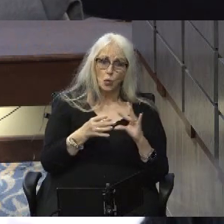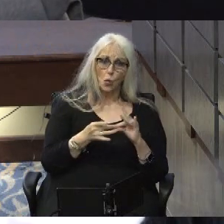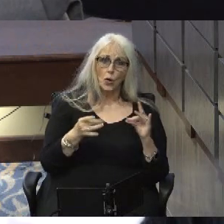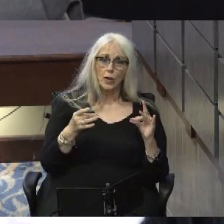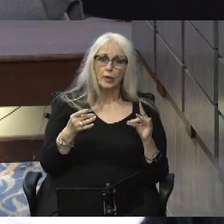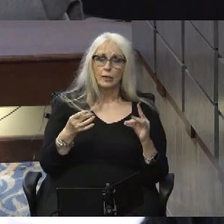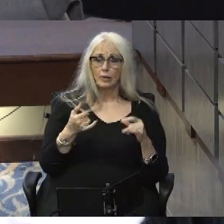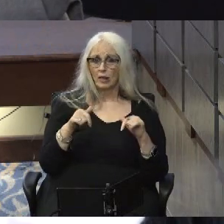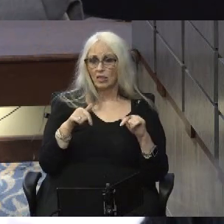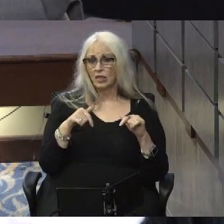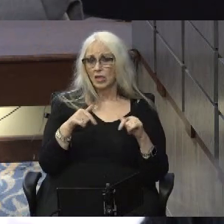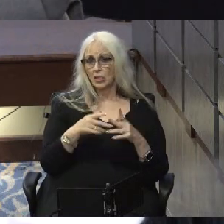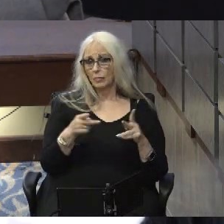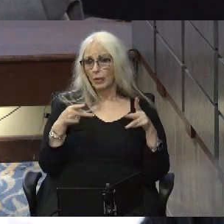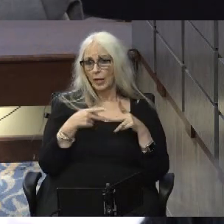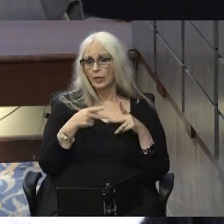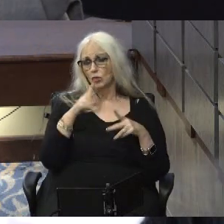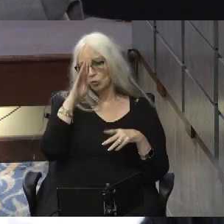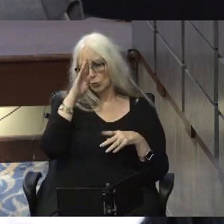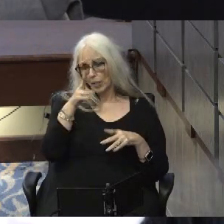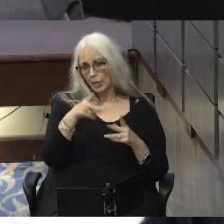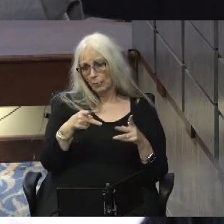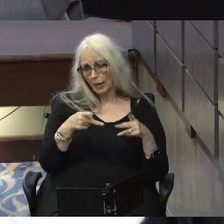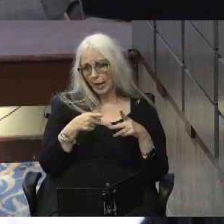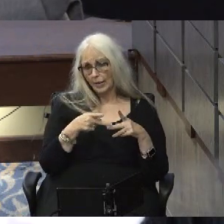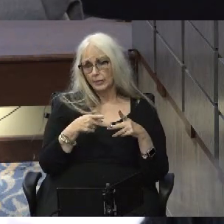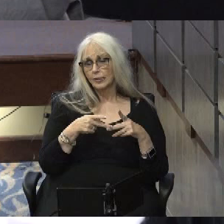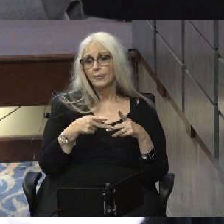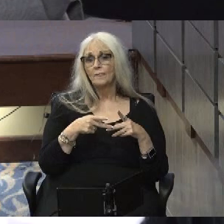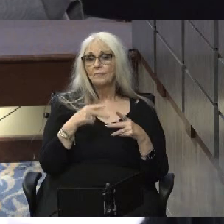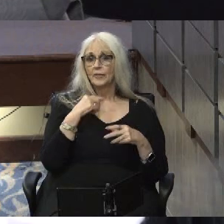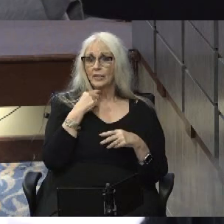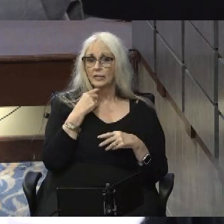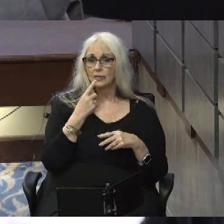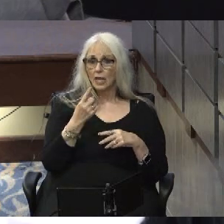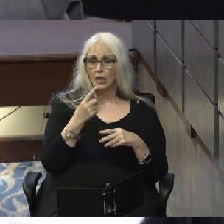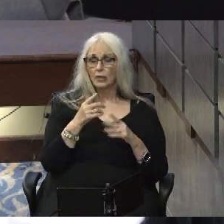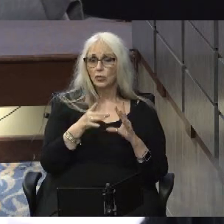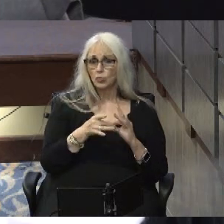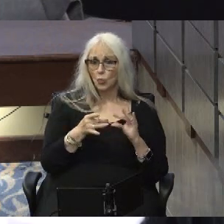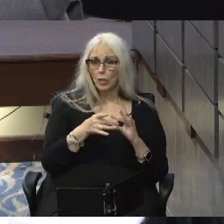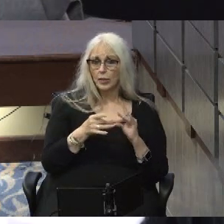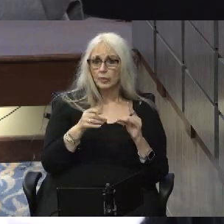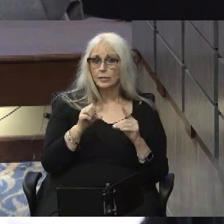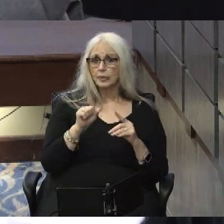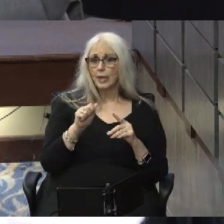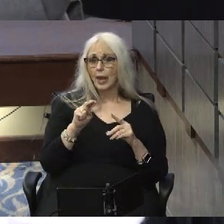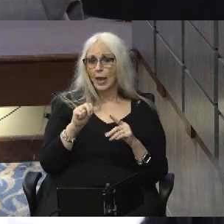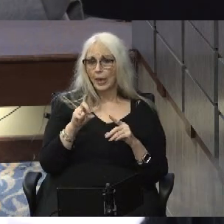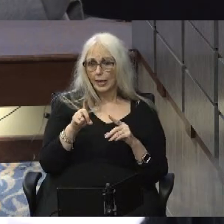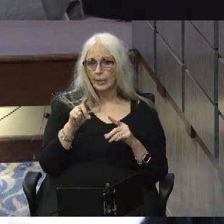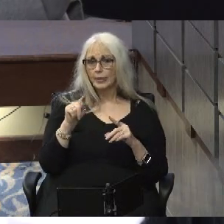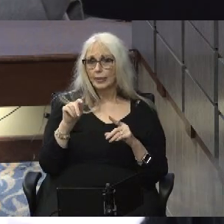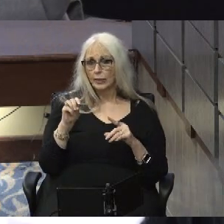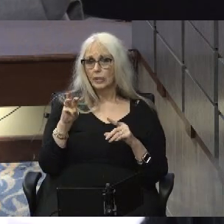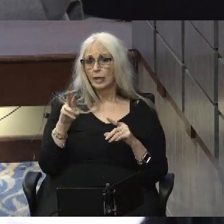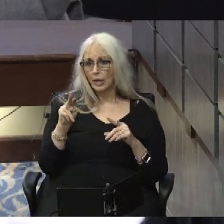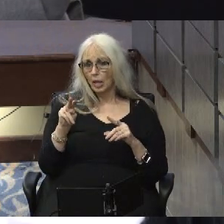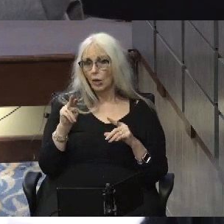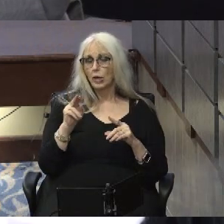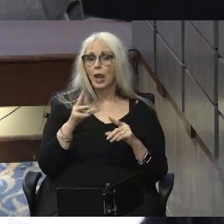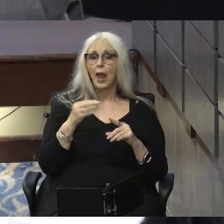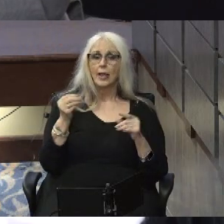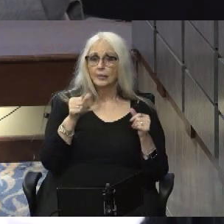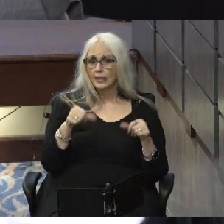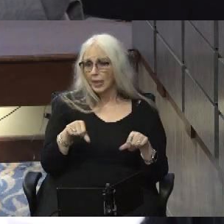really wanted to create a space that is about Sandtown, that tells the story of Sandtown. So having signage, creating a space,